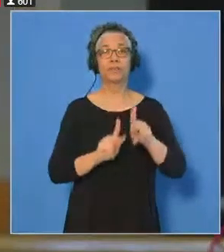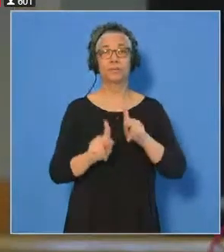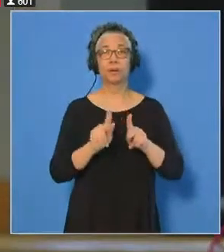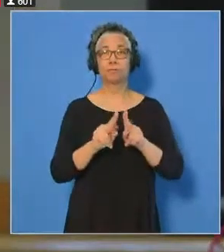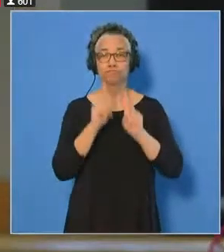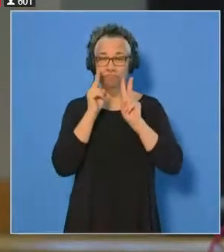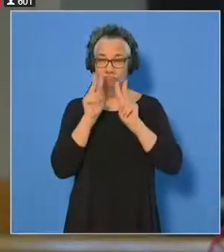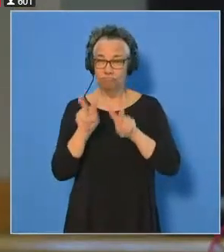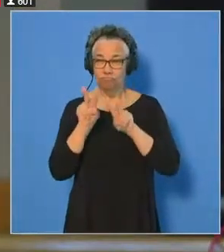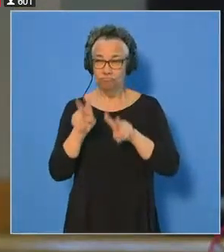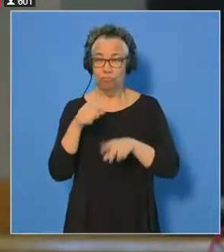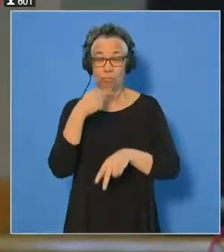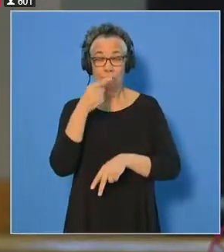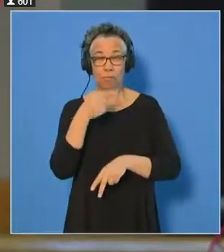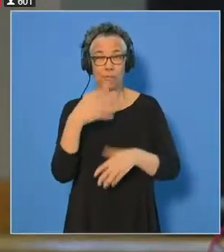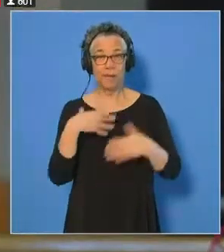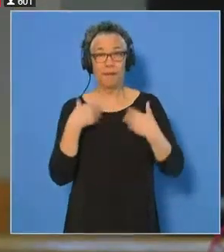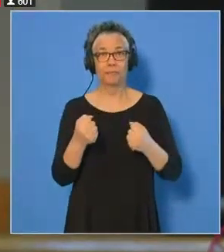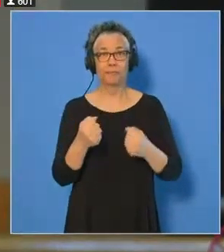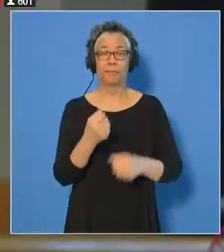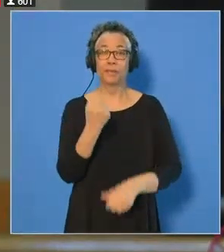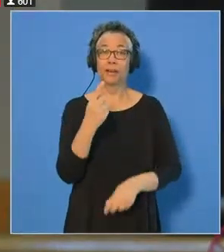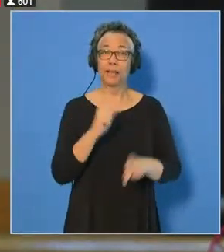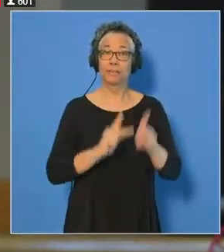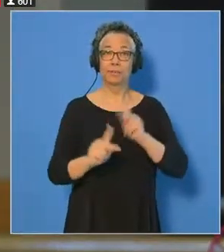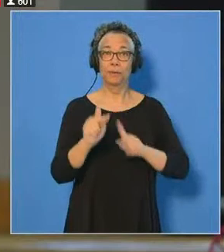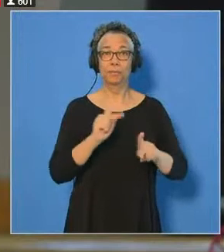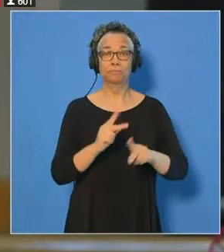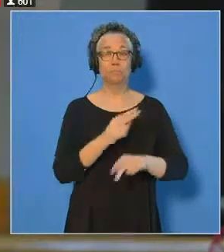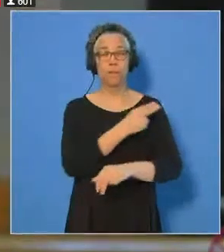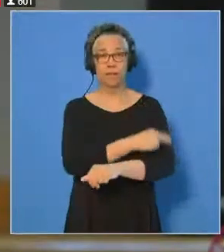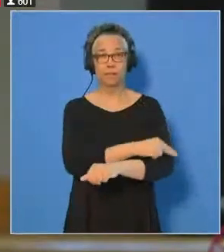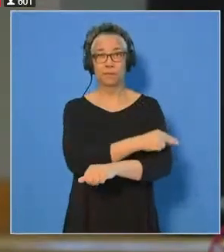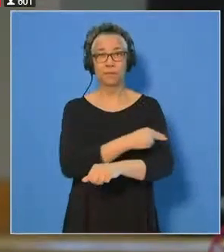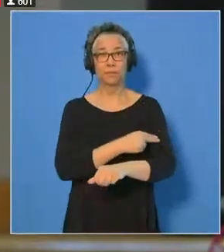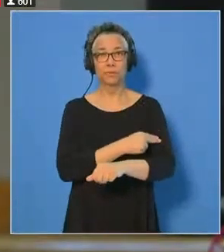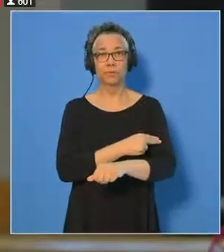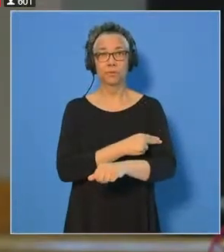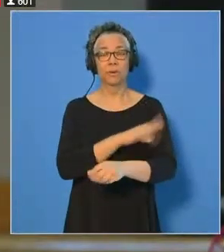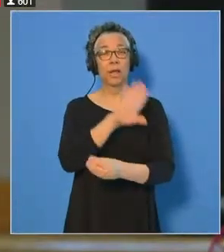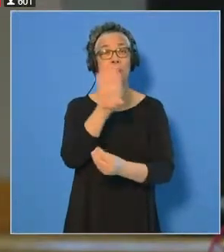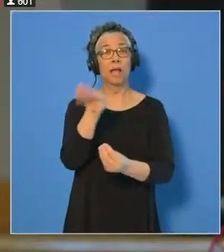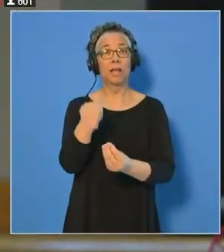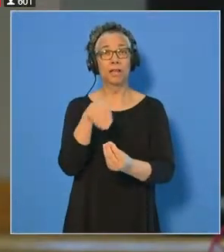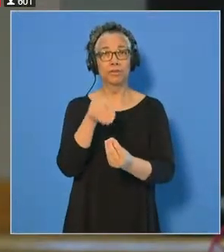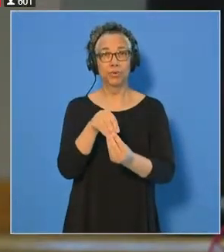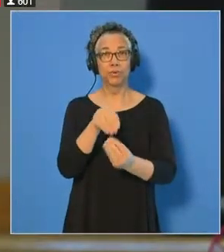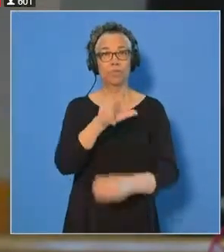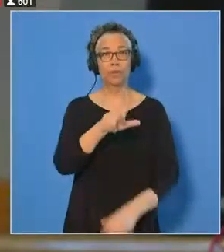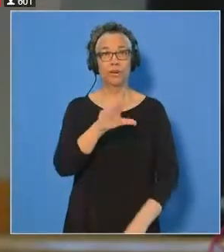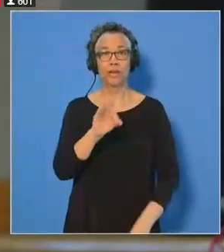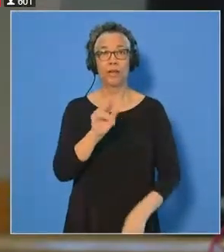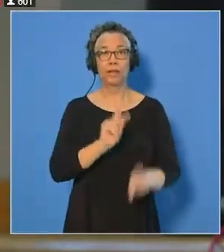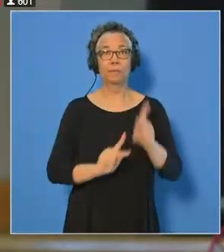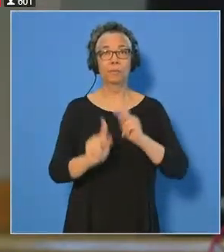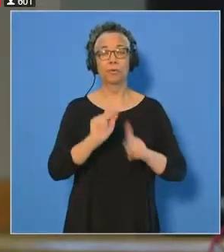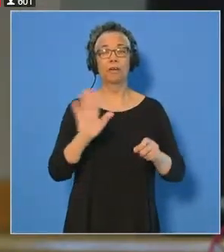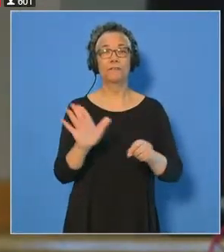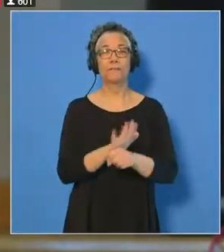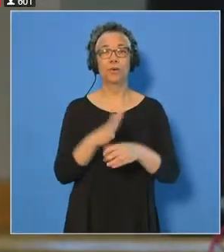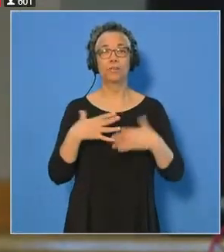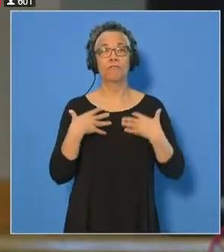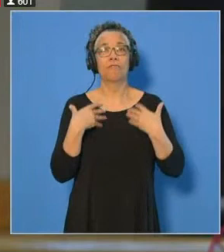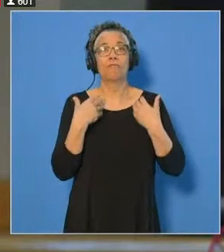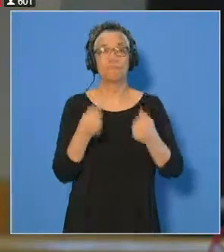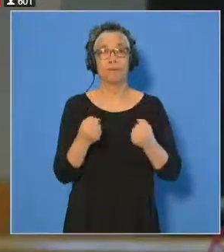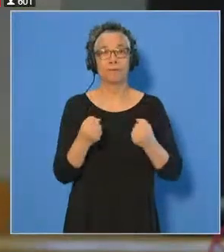active public health monitoring and 11 persons are hospitalized. A total of 39 persons have now fully recovered, and